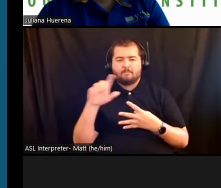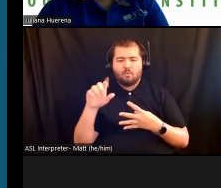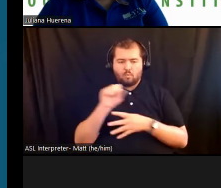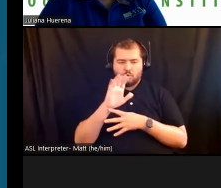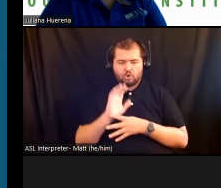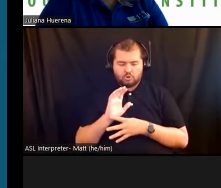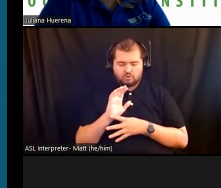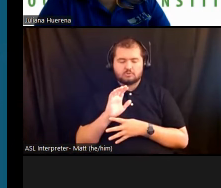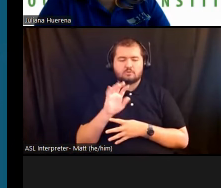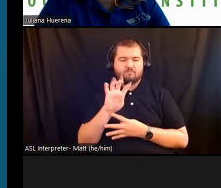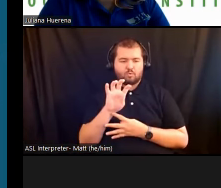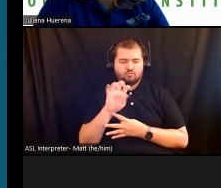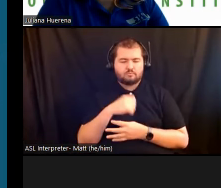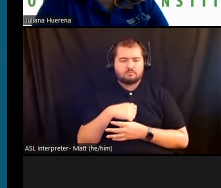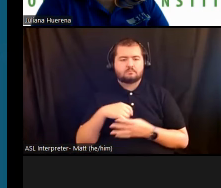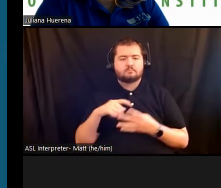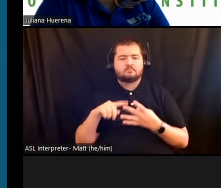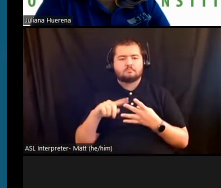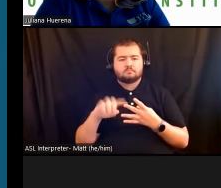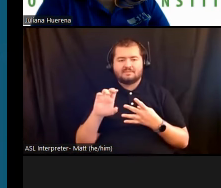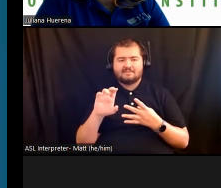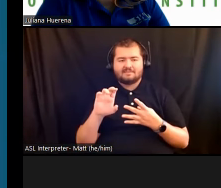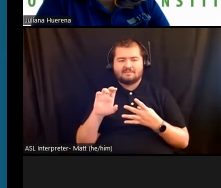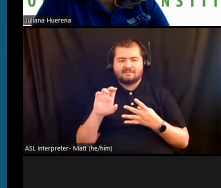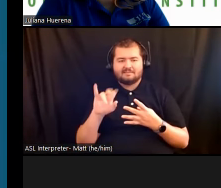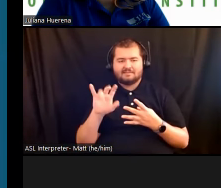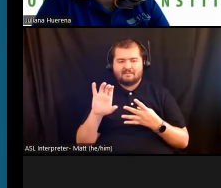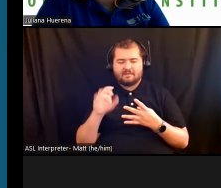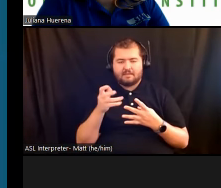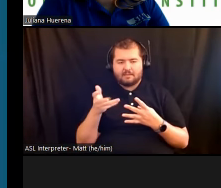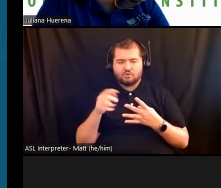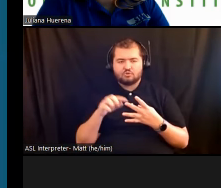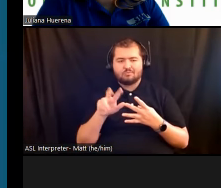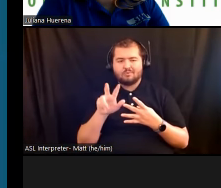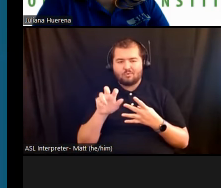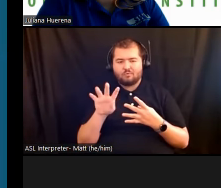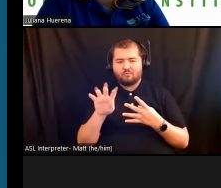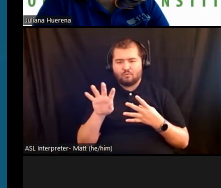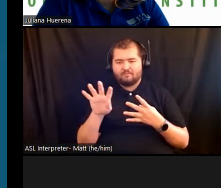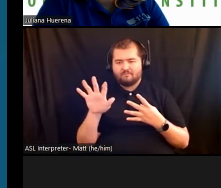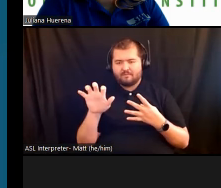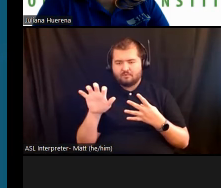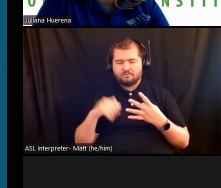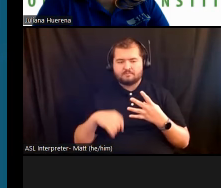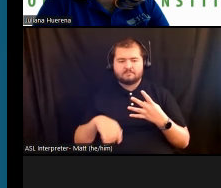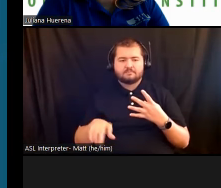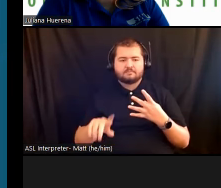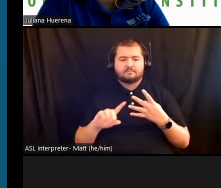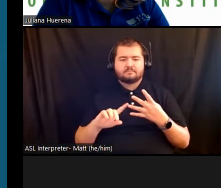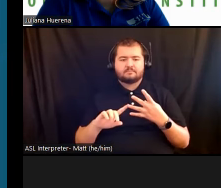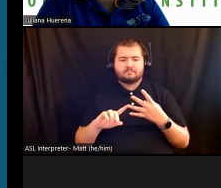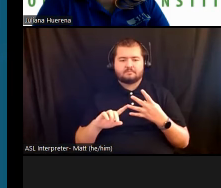left. Civic engagement, we have 300 left, 400 left, 500